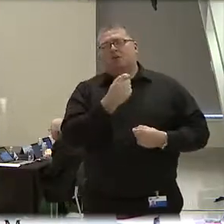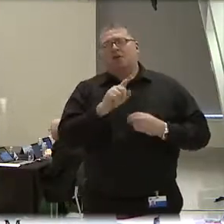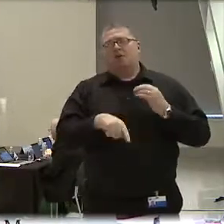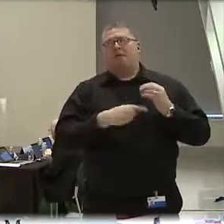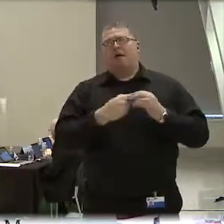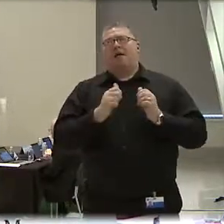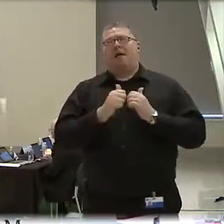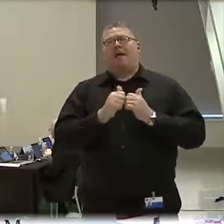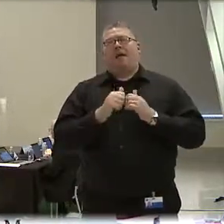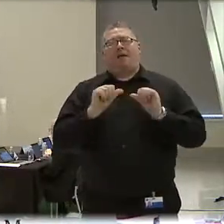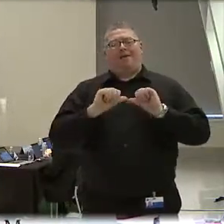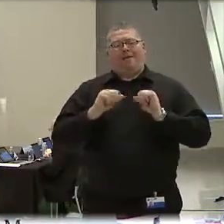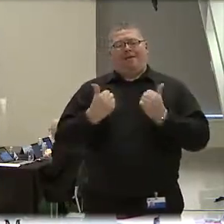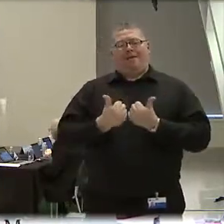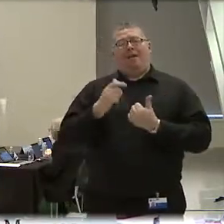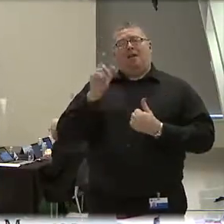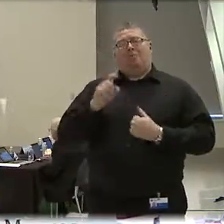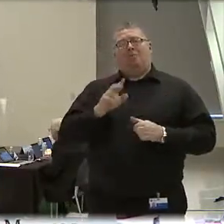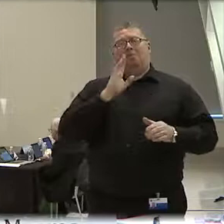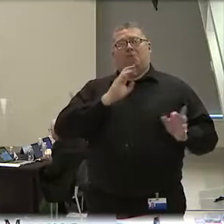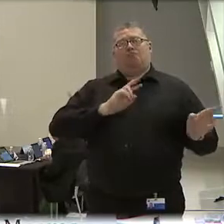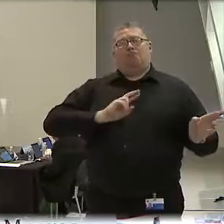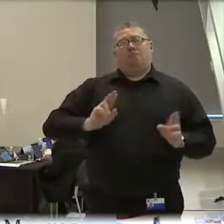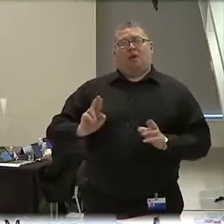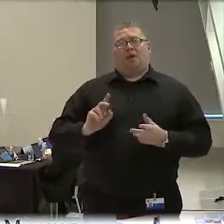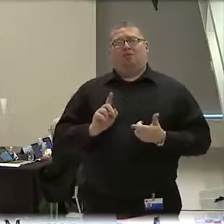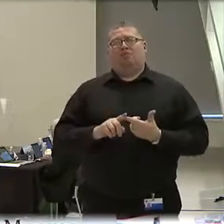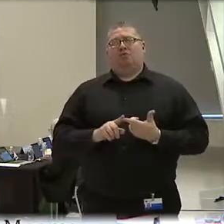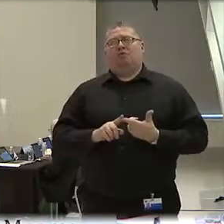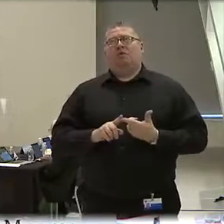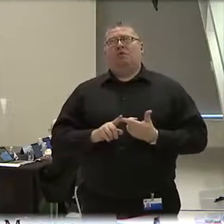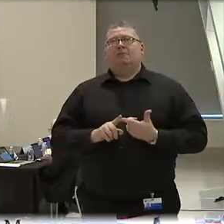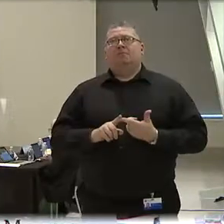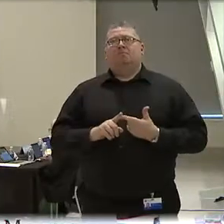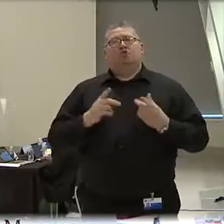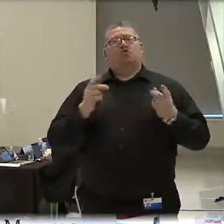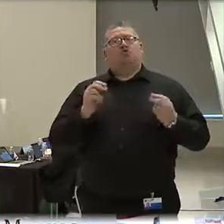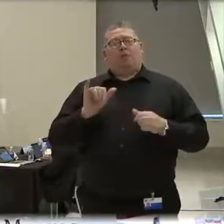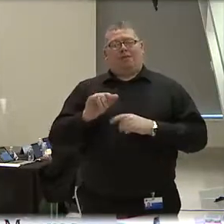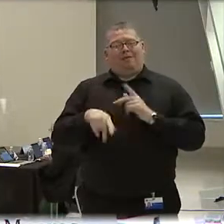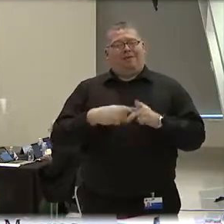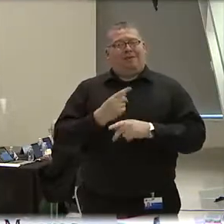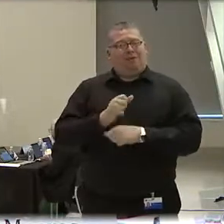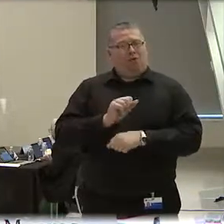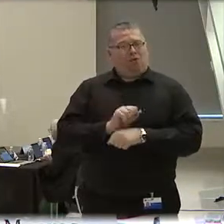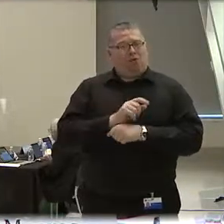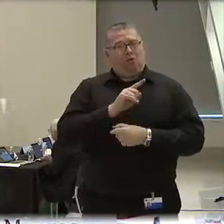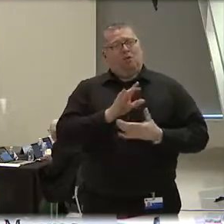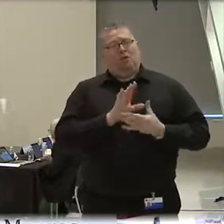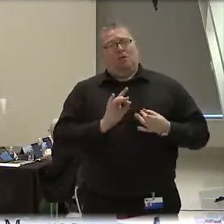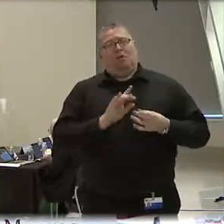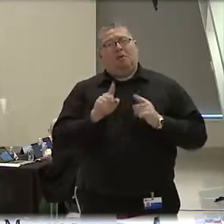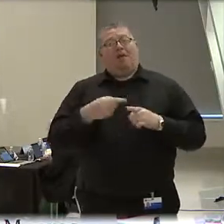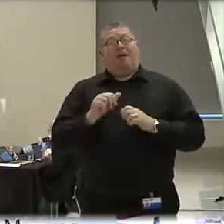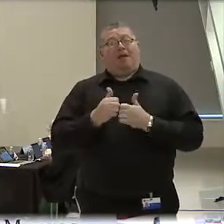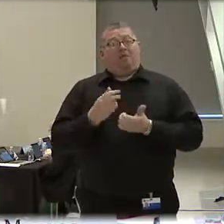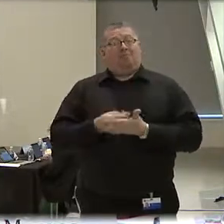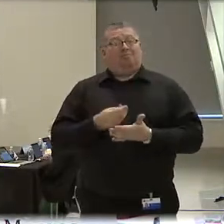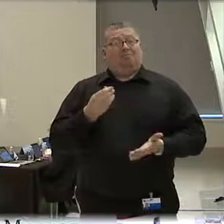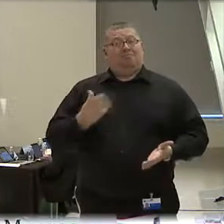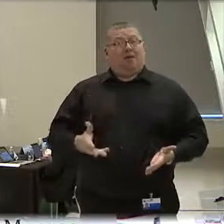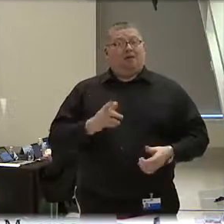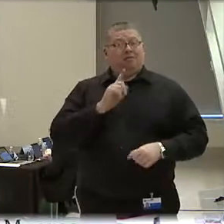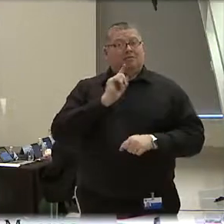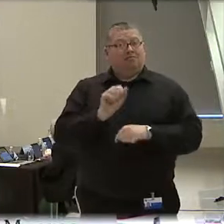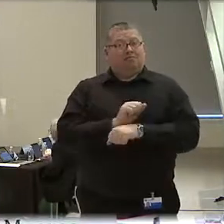how agencies have to be ready to do this work, and you also talked about how expensive